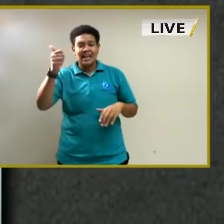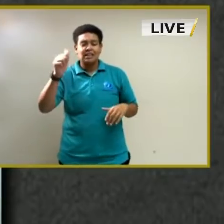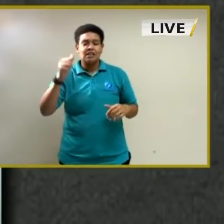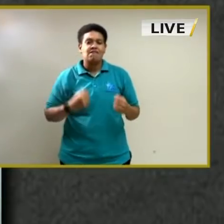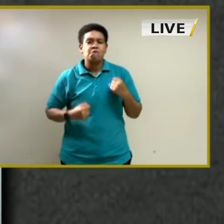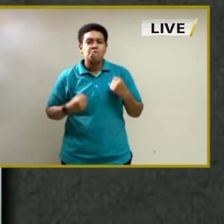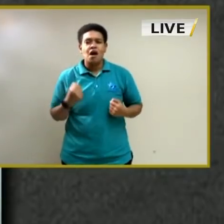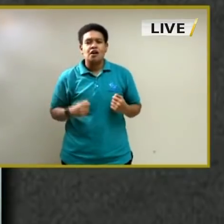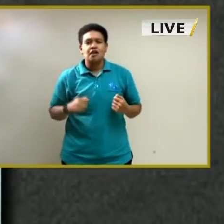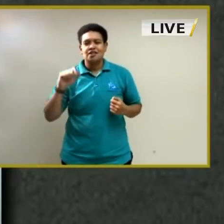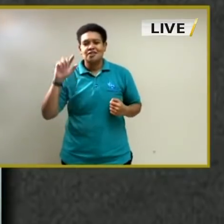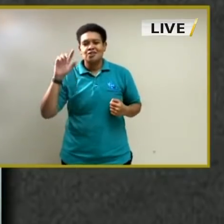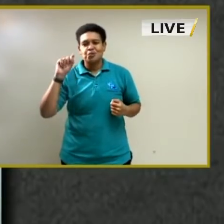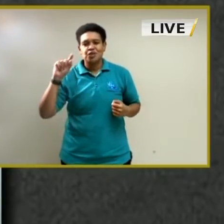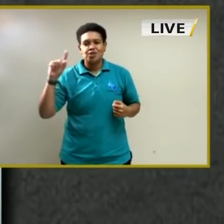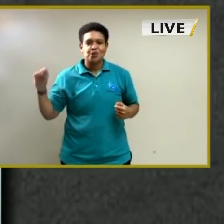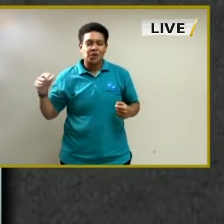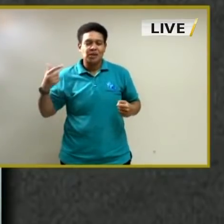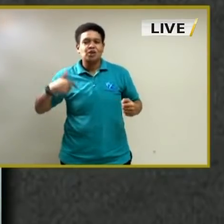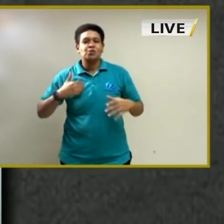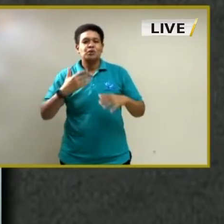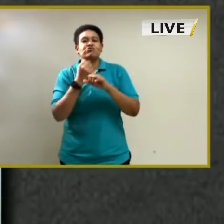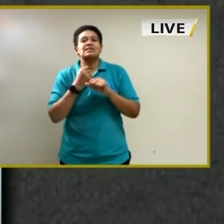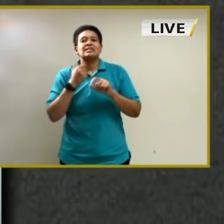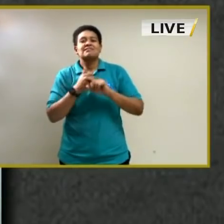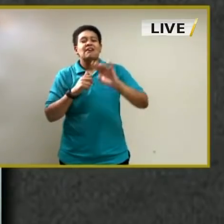March, we have received